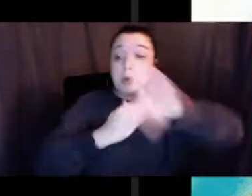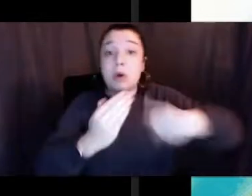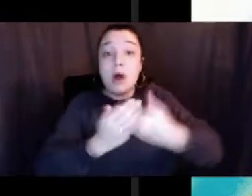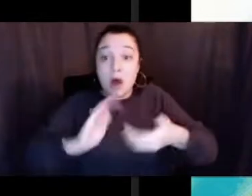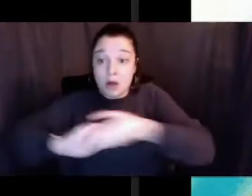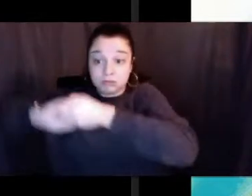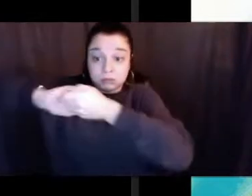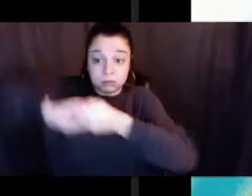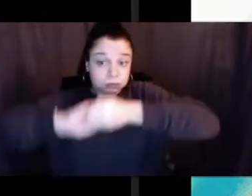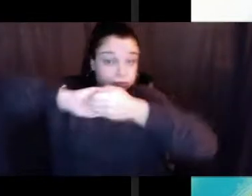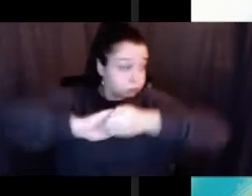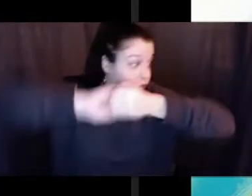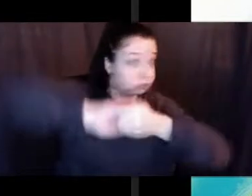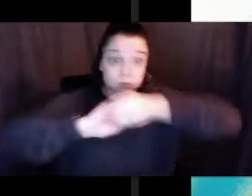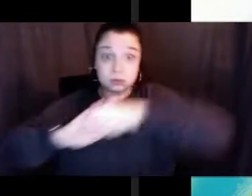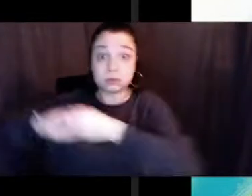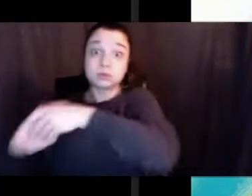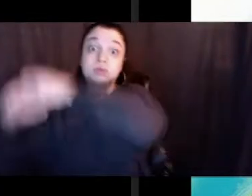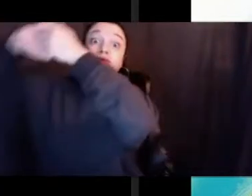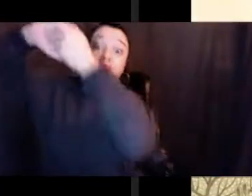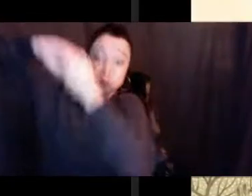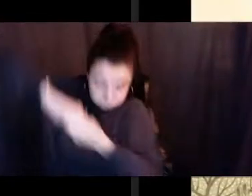Oh, what a ride. Now they're having fun.